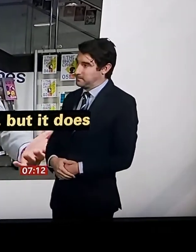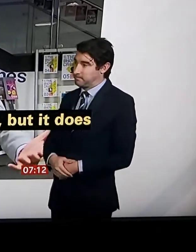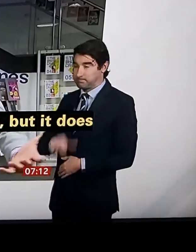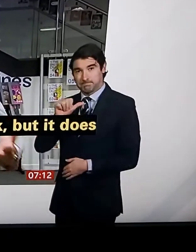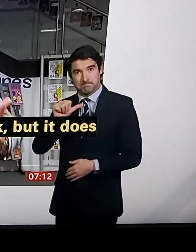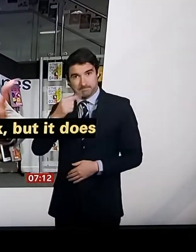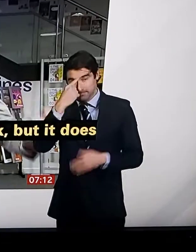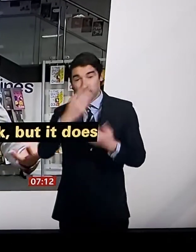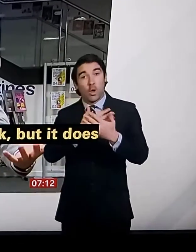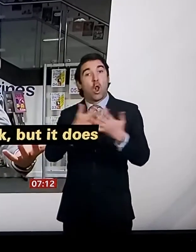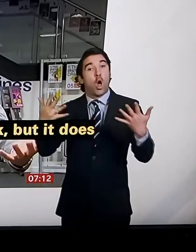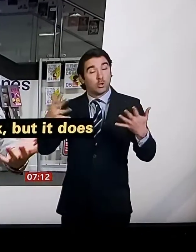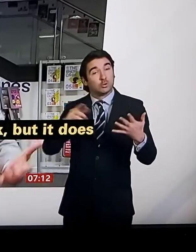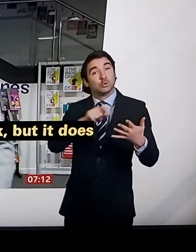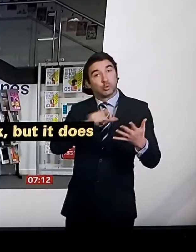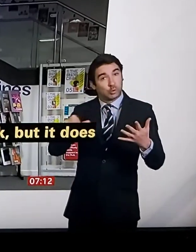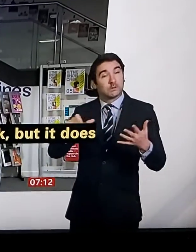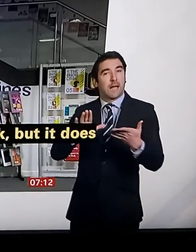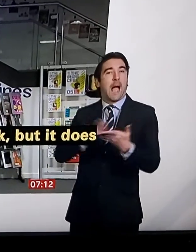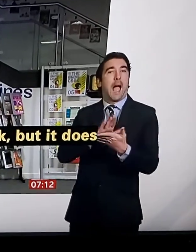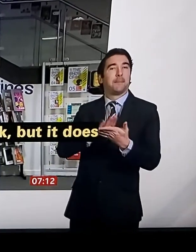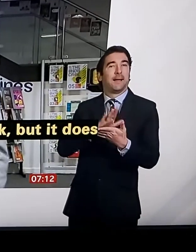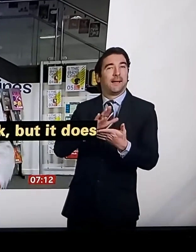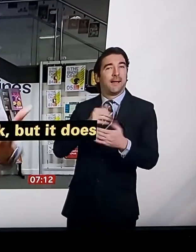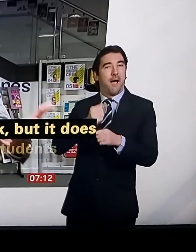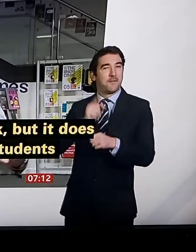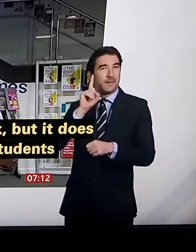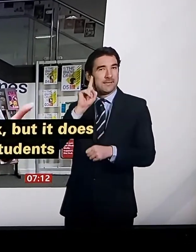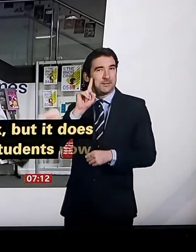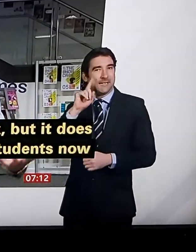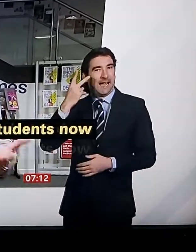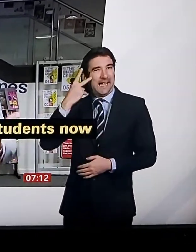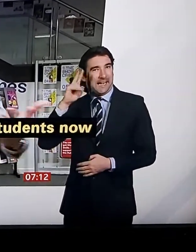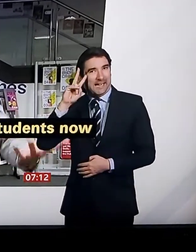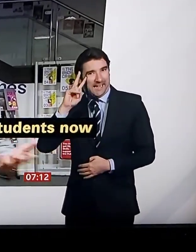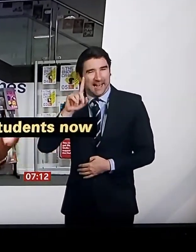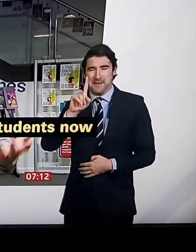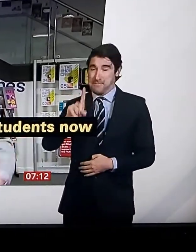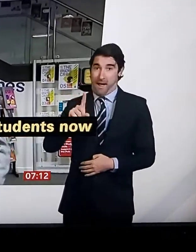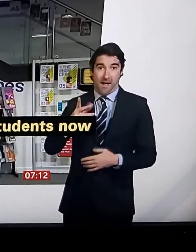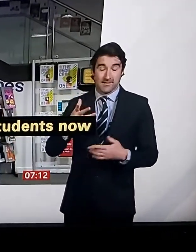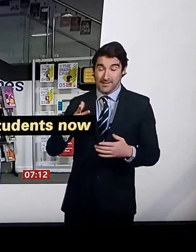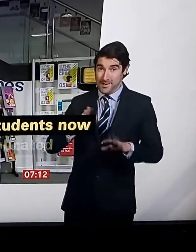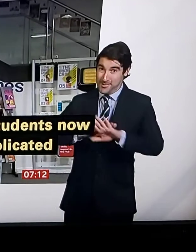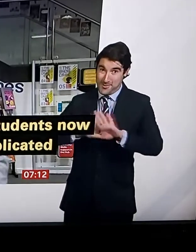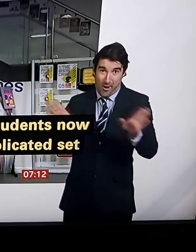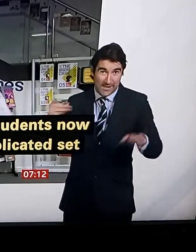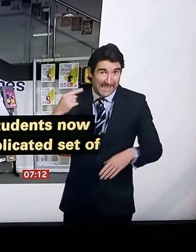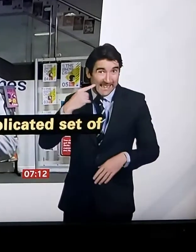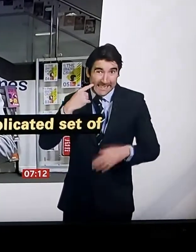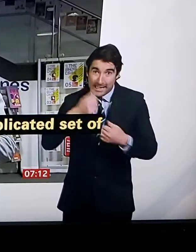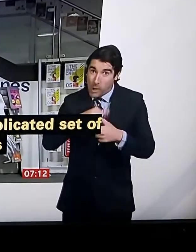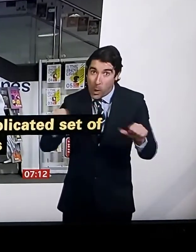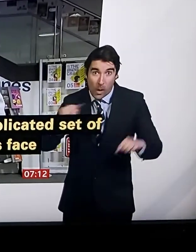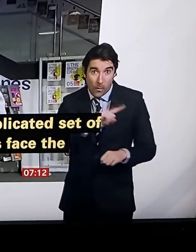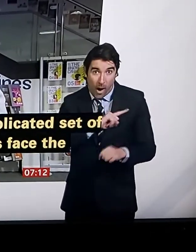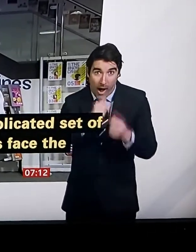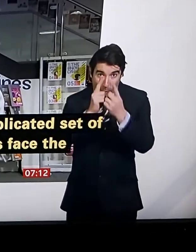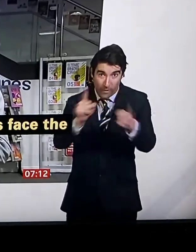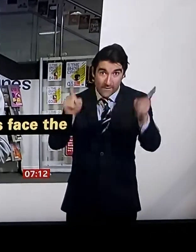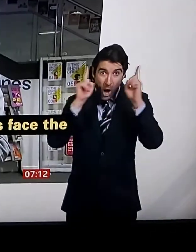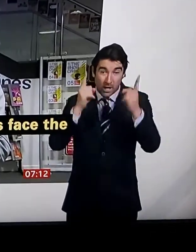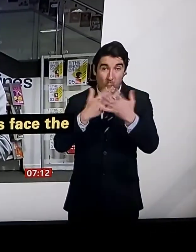students now face an even more complicated set of options, and universities face the job of trying to sort all this out. Well, this was one of the colleges